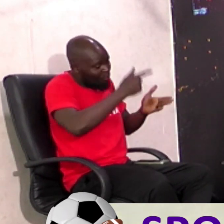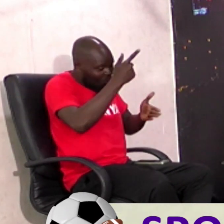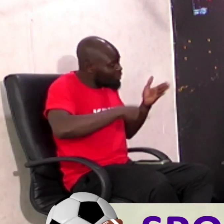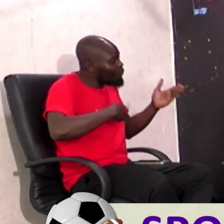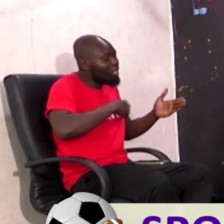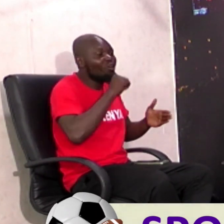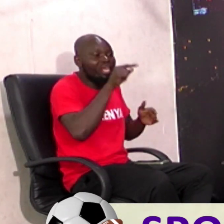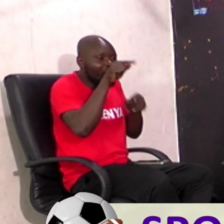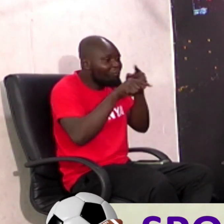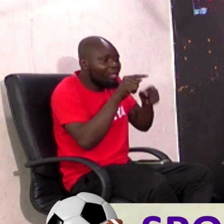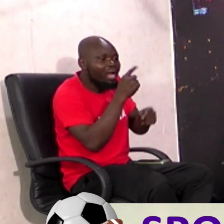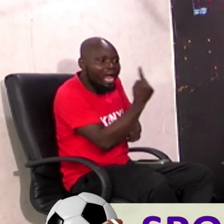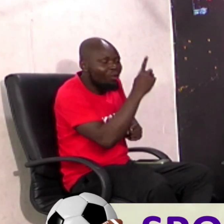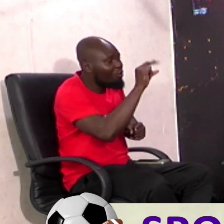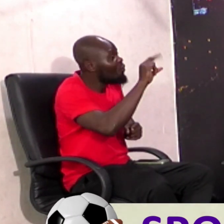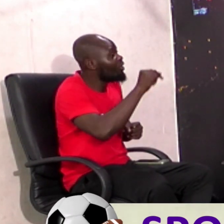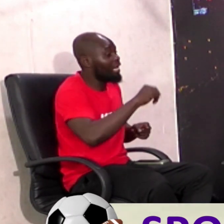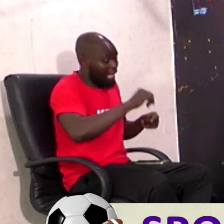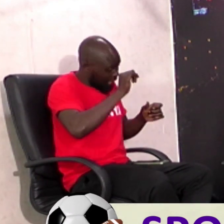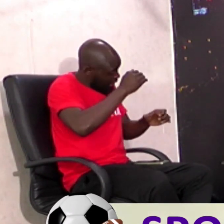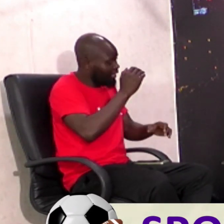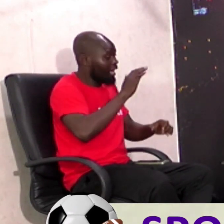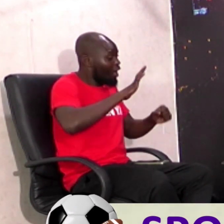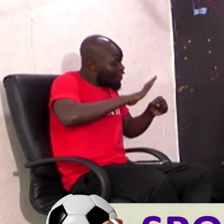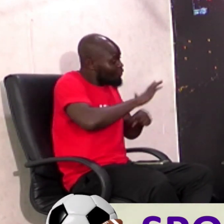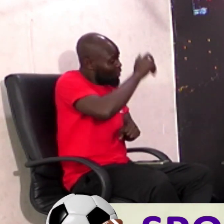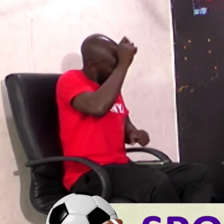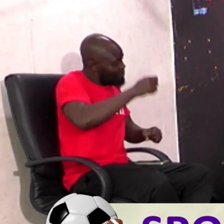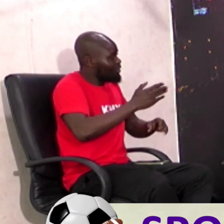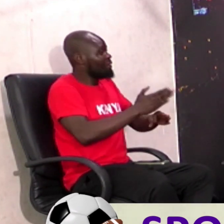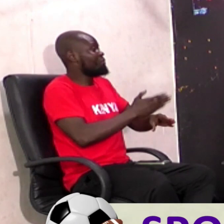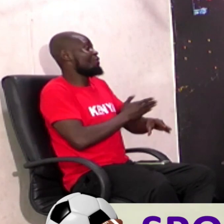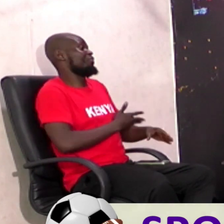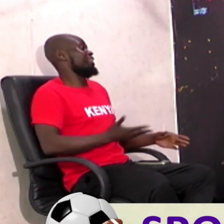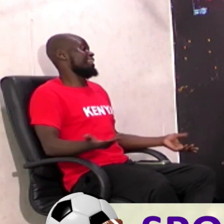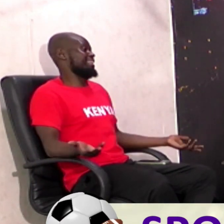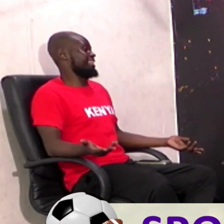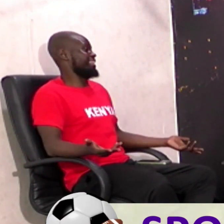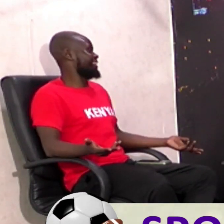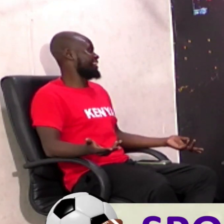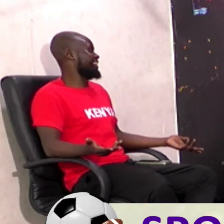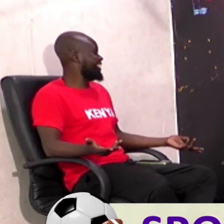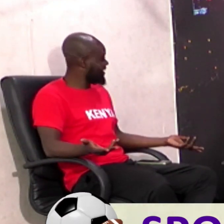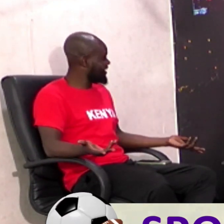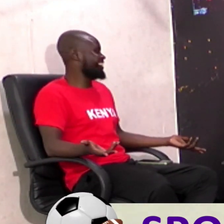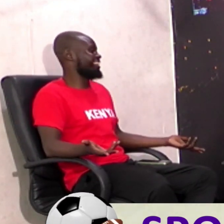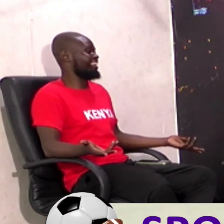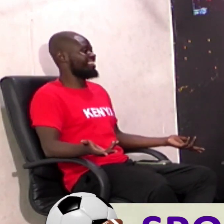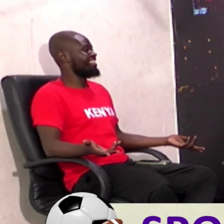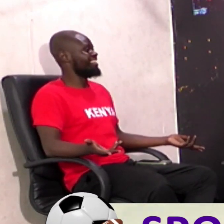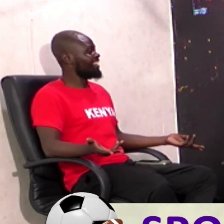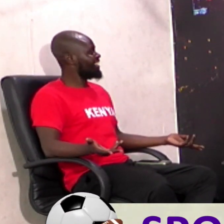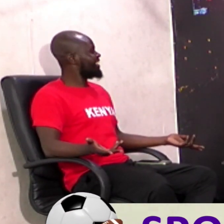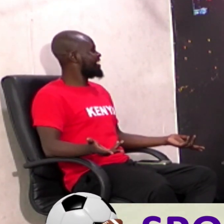beaten Newcastle. So don't give that as an excuse.